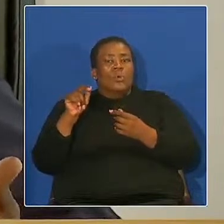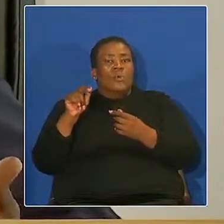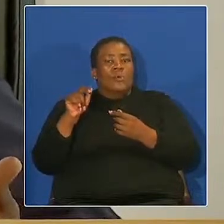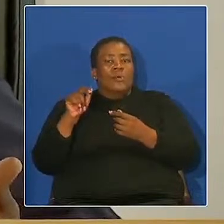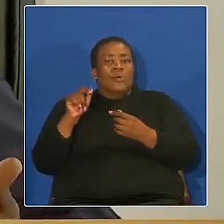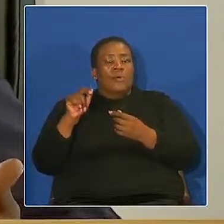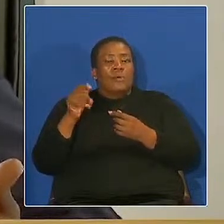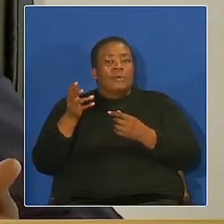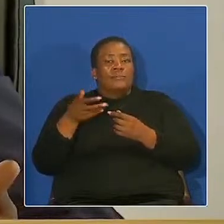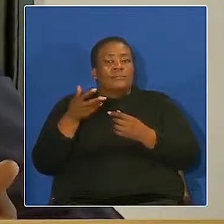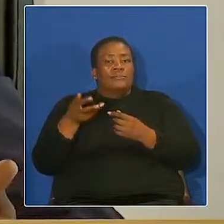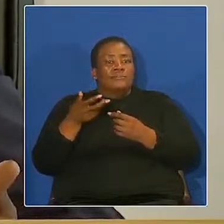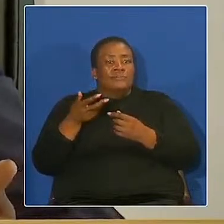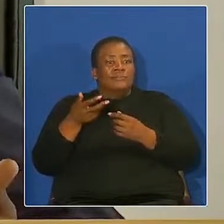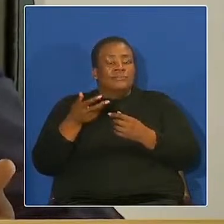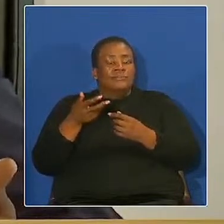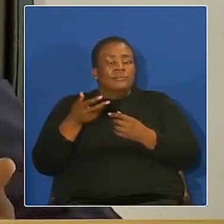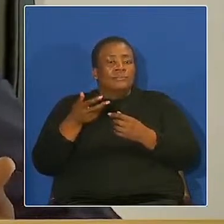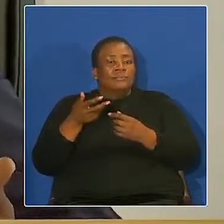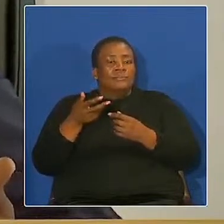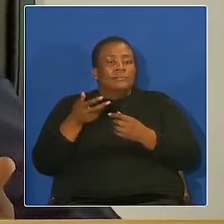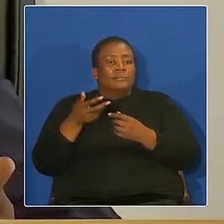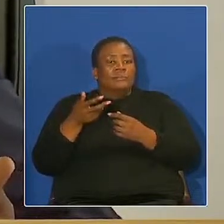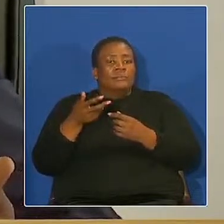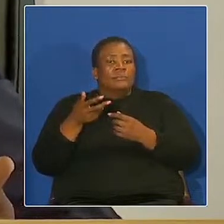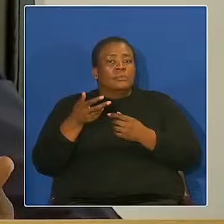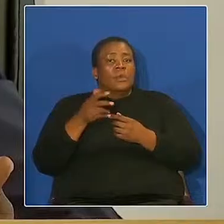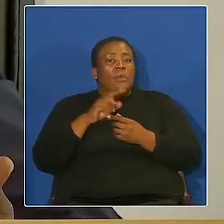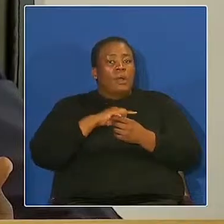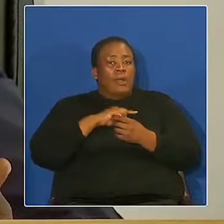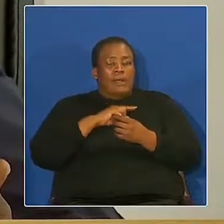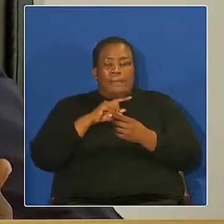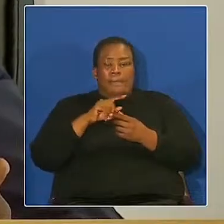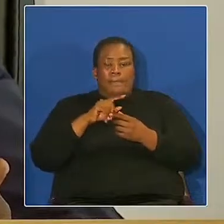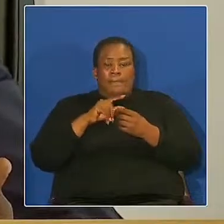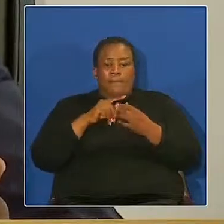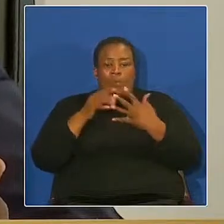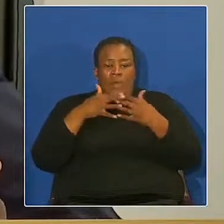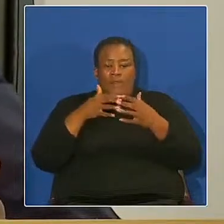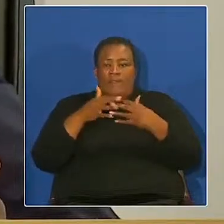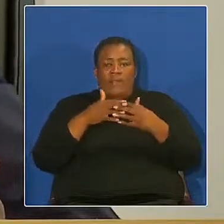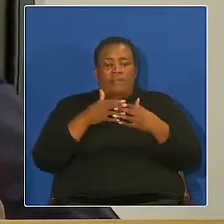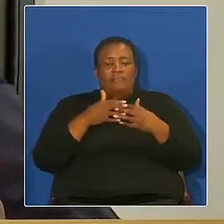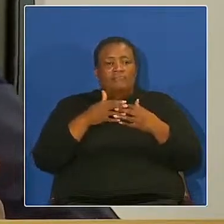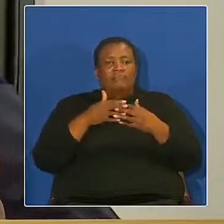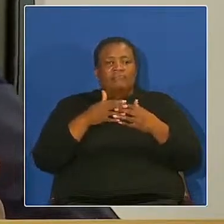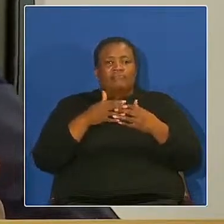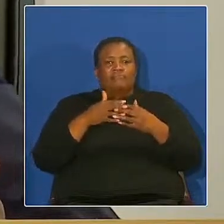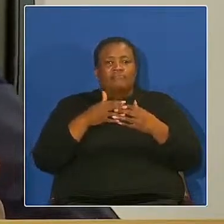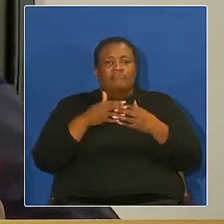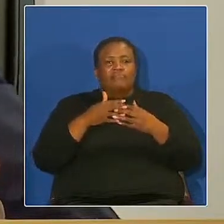to be spinned around because whatever picture is painted